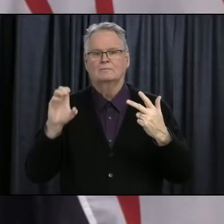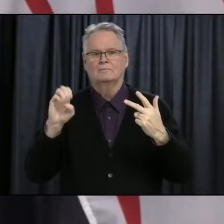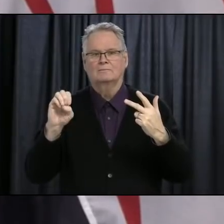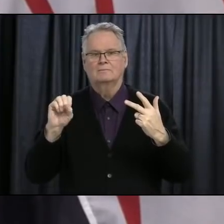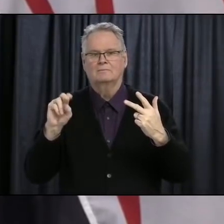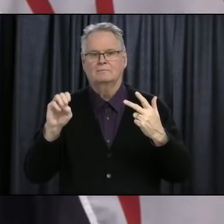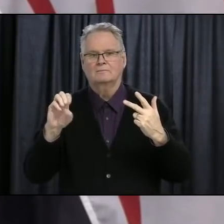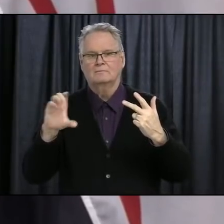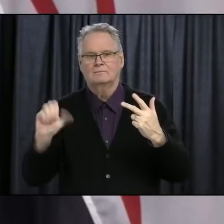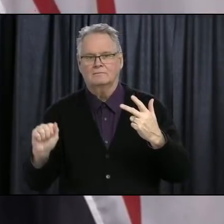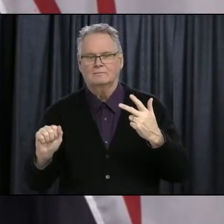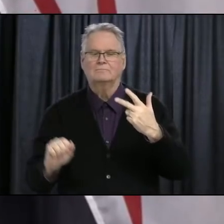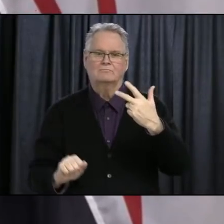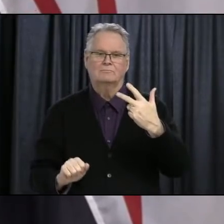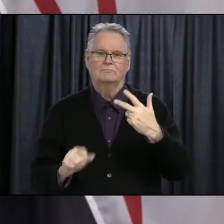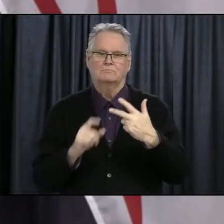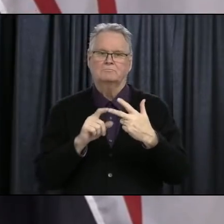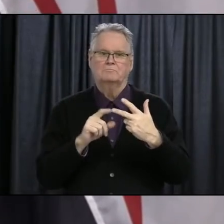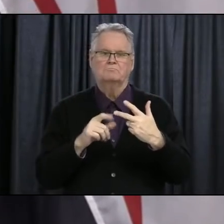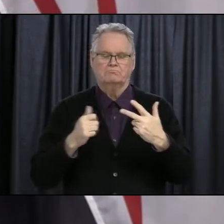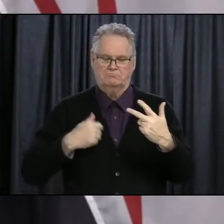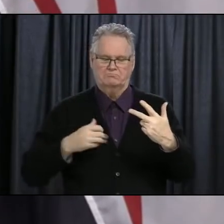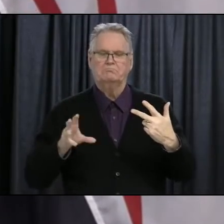preventing serious illness from COVID-19.